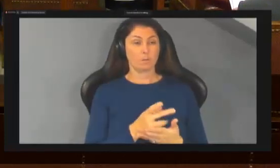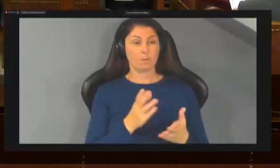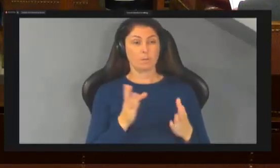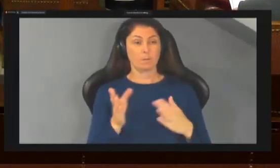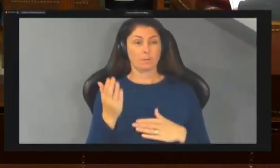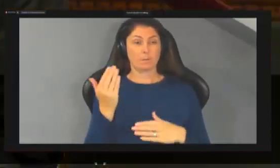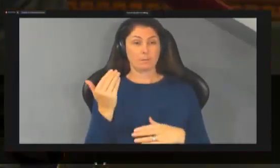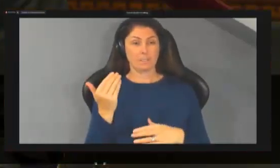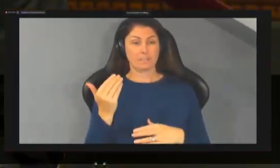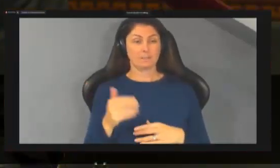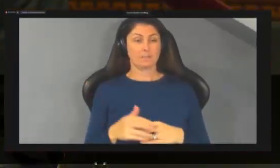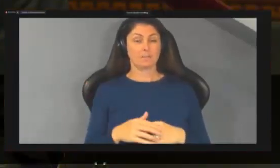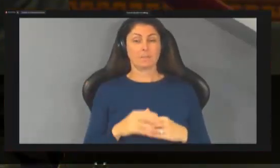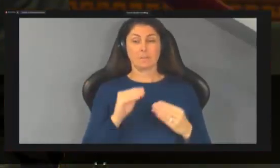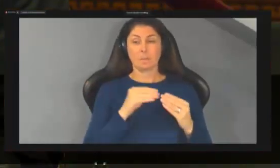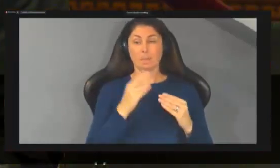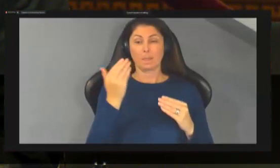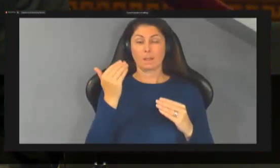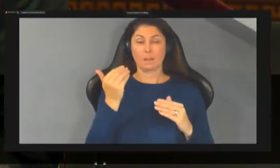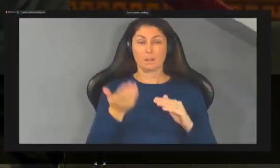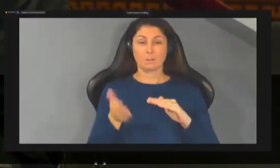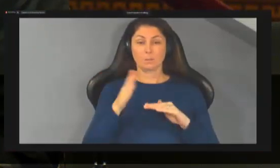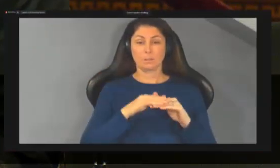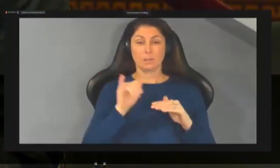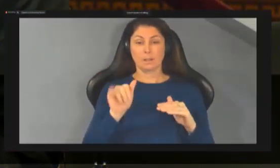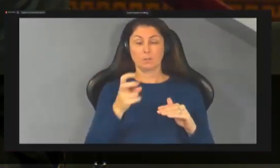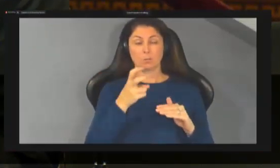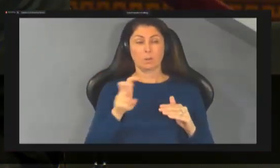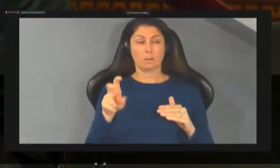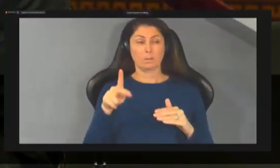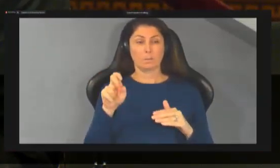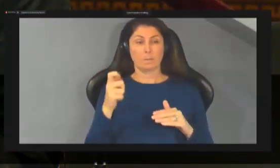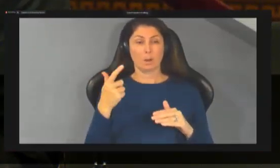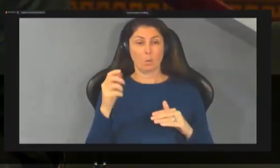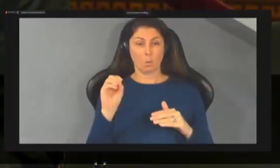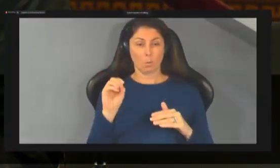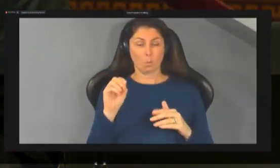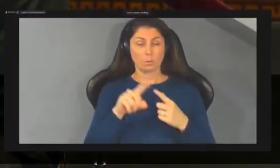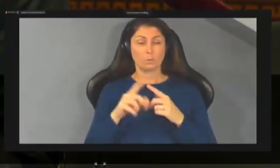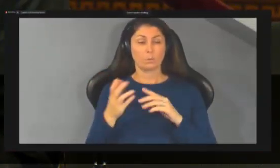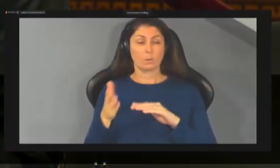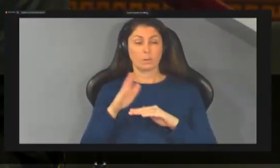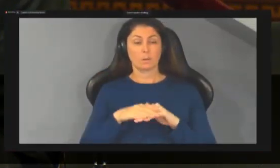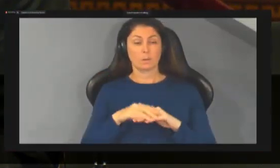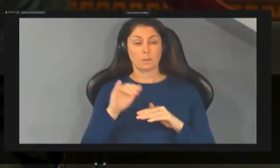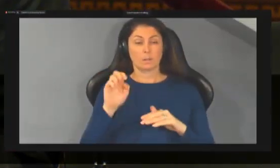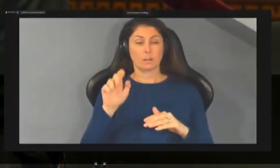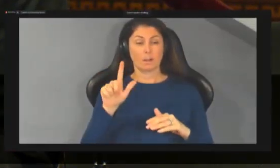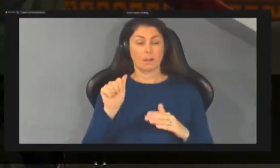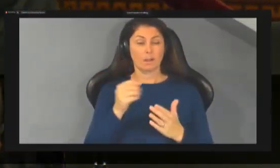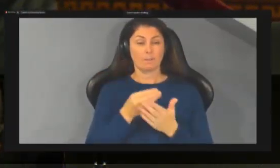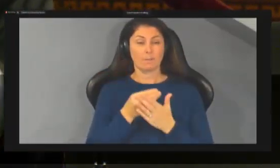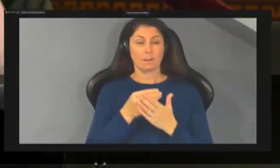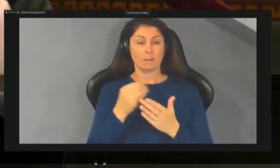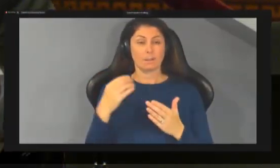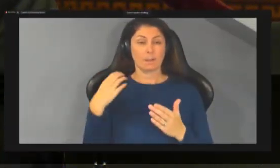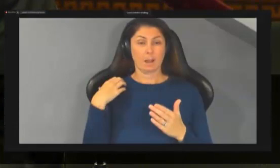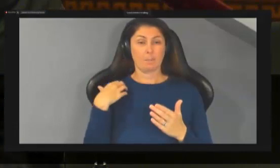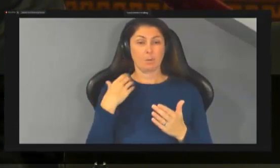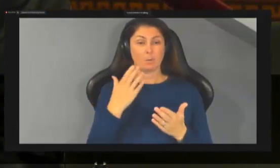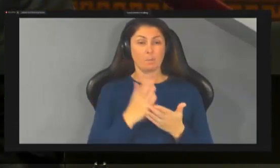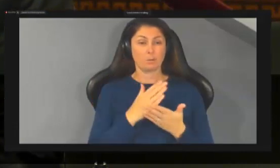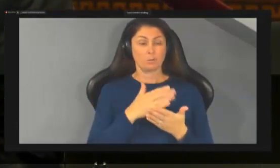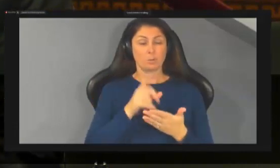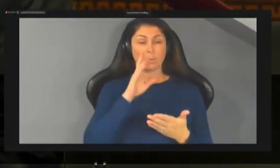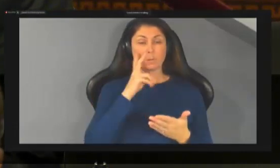15. Number 15 is to increase the transfer to PAYGO to increase ELA funding in the capital budget. So you'll see another